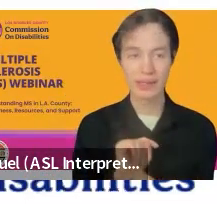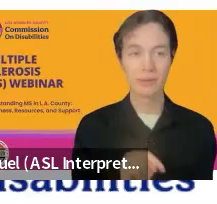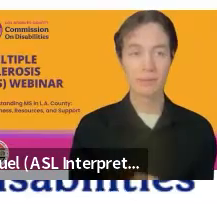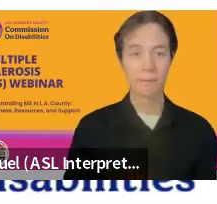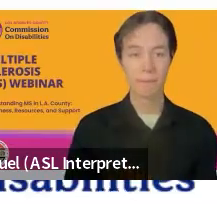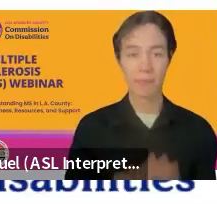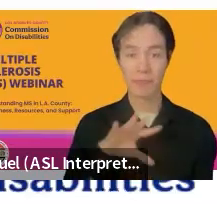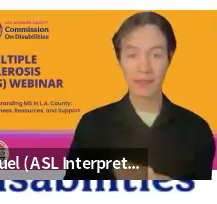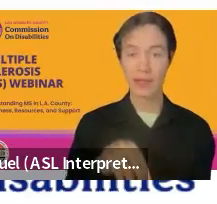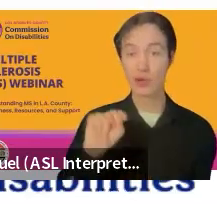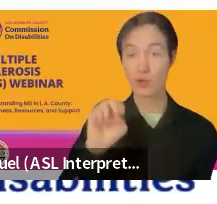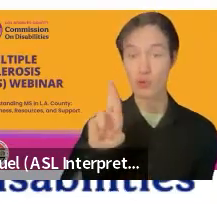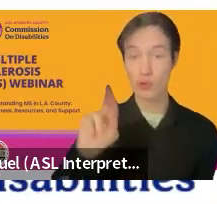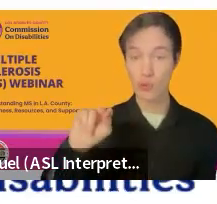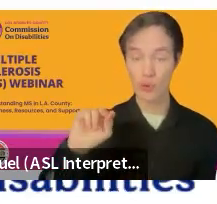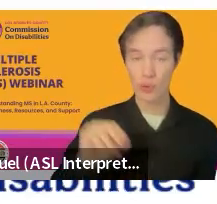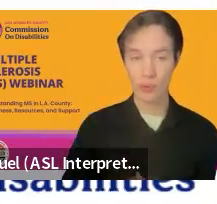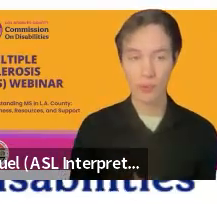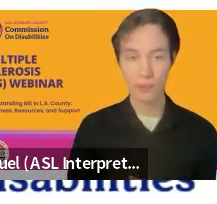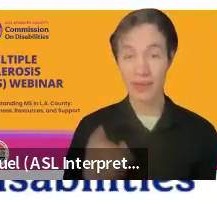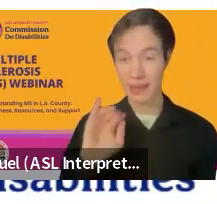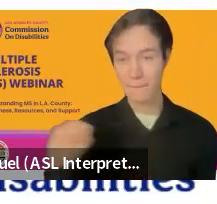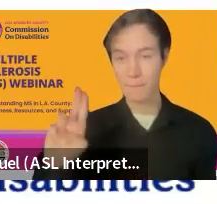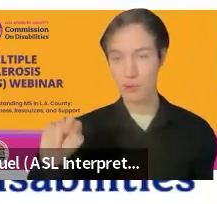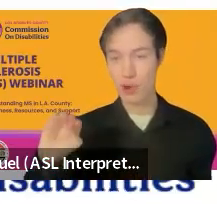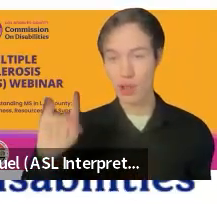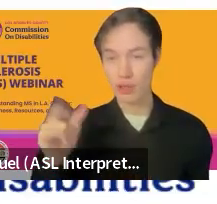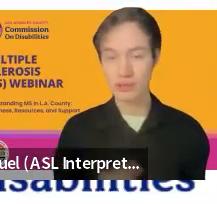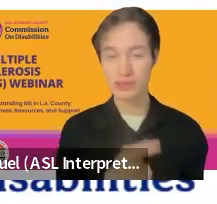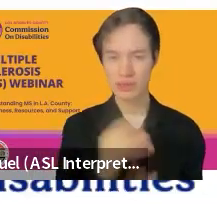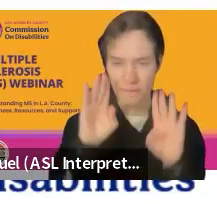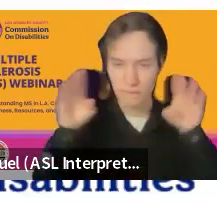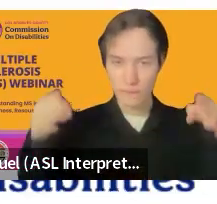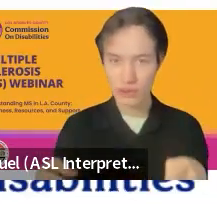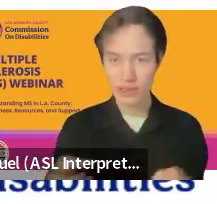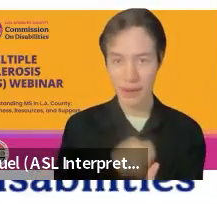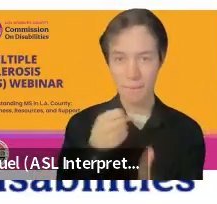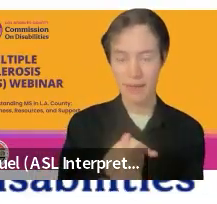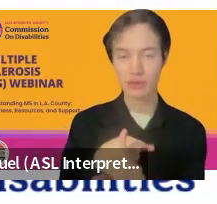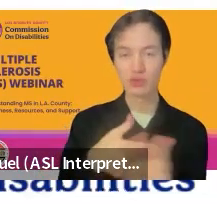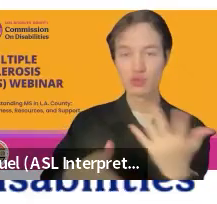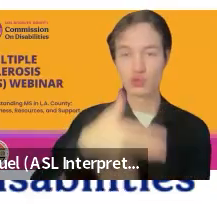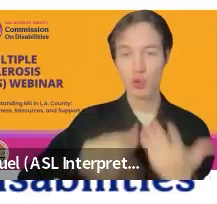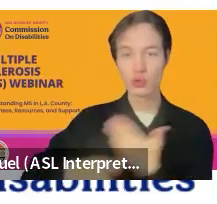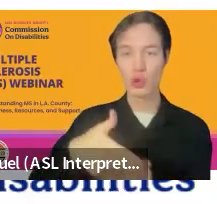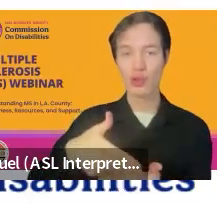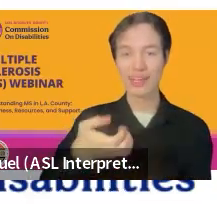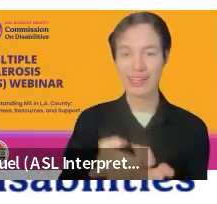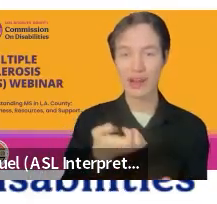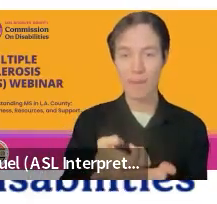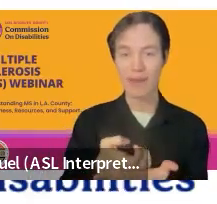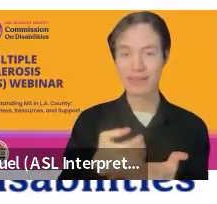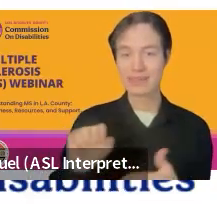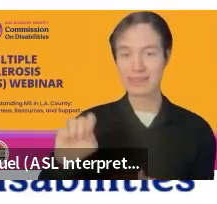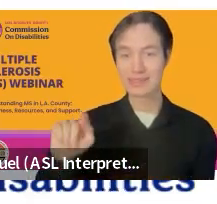actively engaged in investigator-initiated research with the focus on the impact of socioeconomic status on prognosis